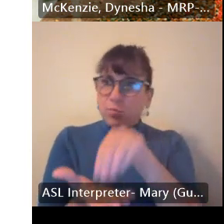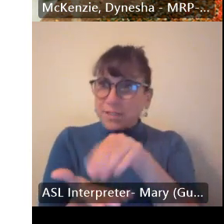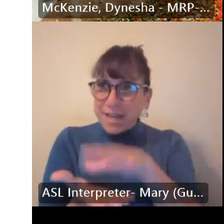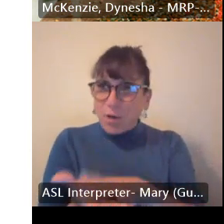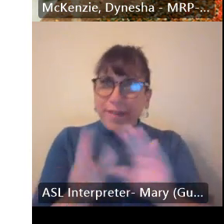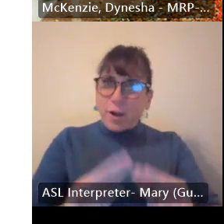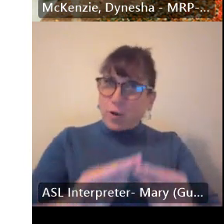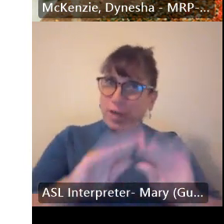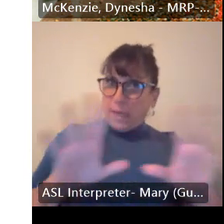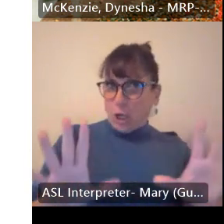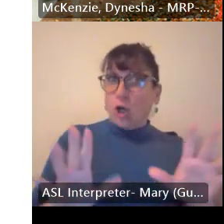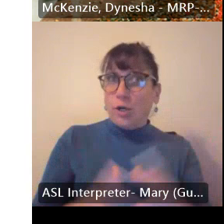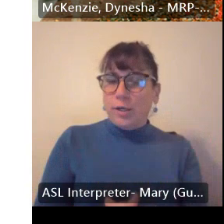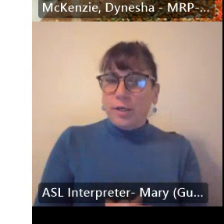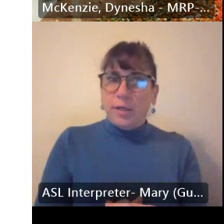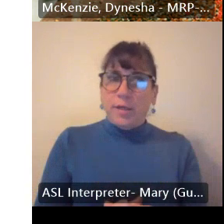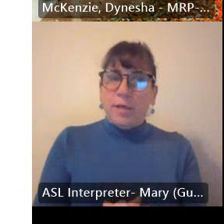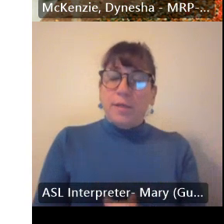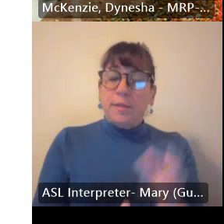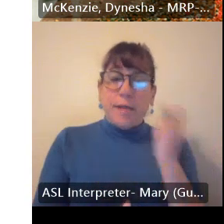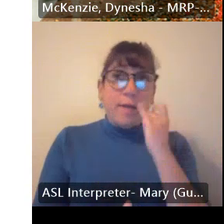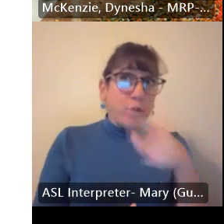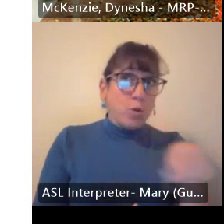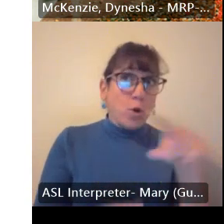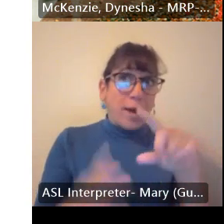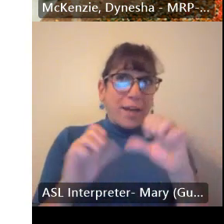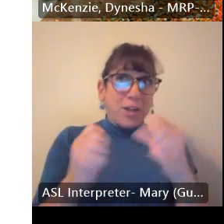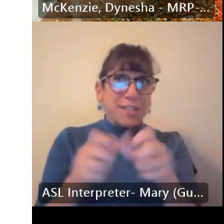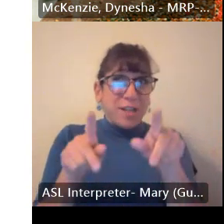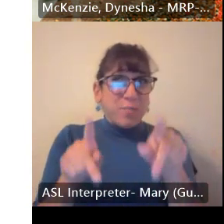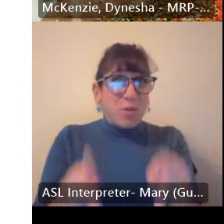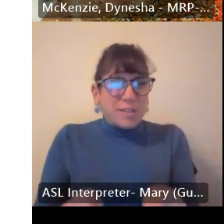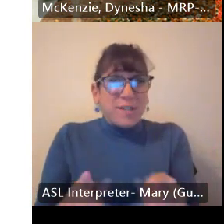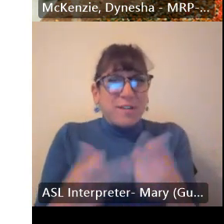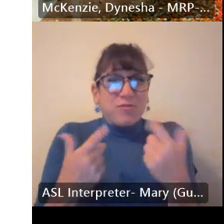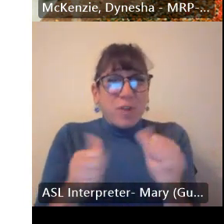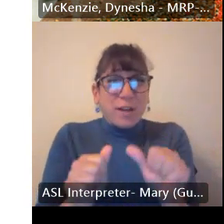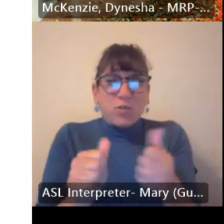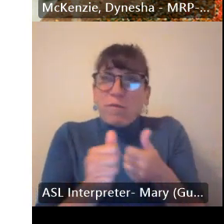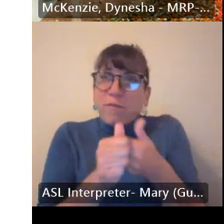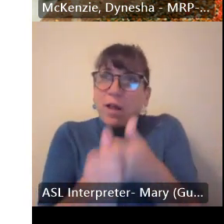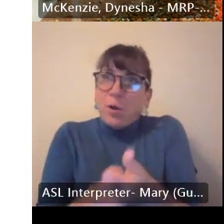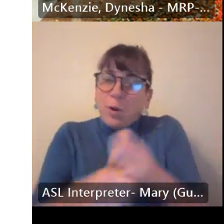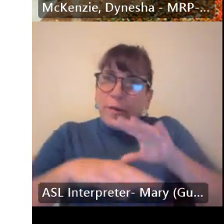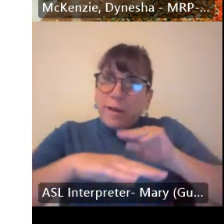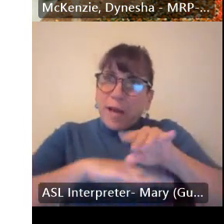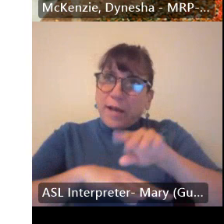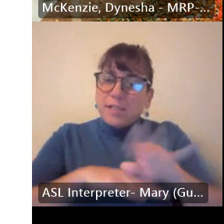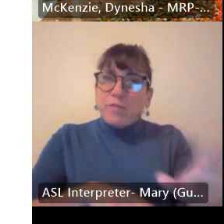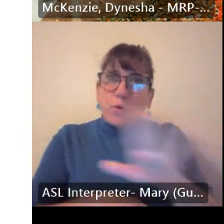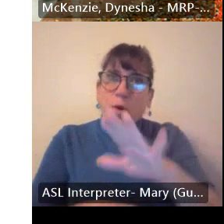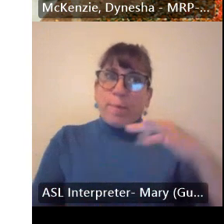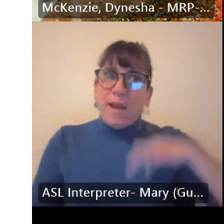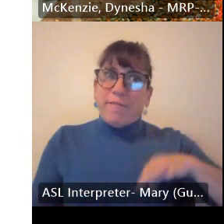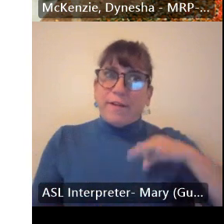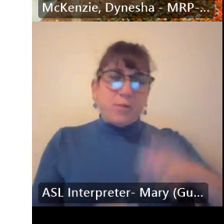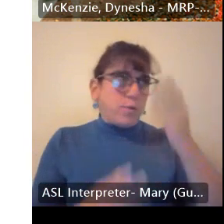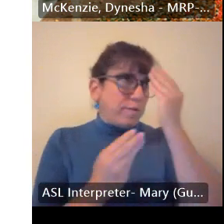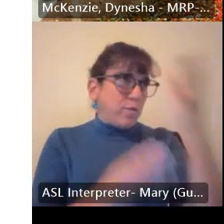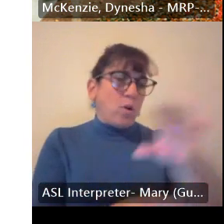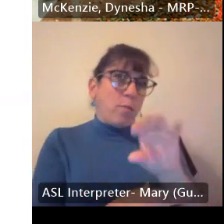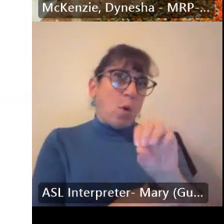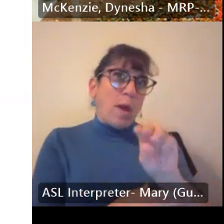as they could be. And if you are an agency person trying to follow the guidance, obviously it's to your benefit to let OMB